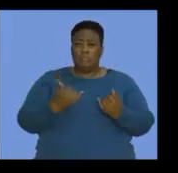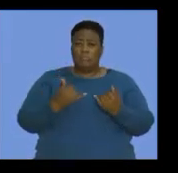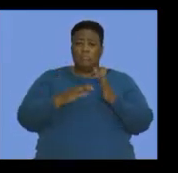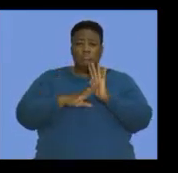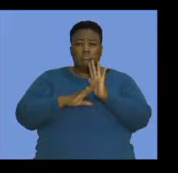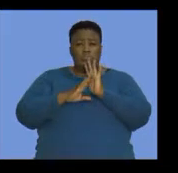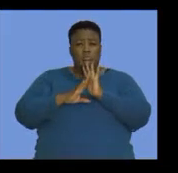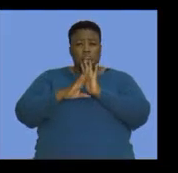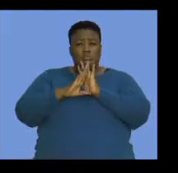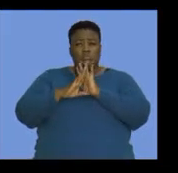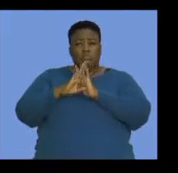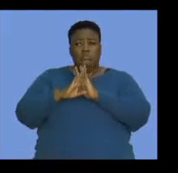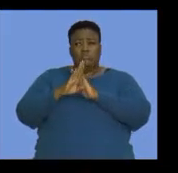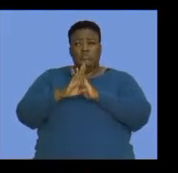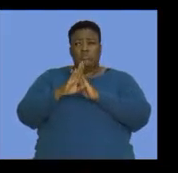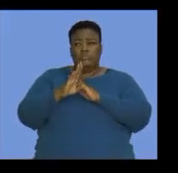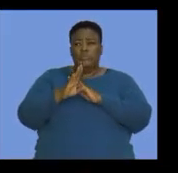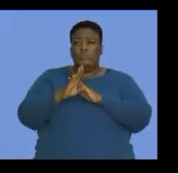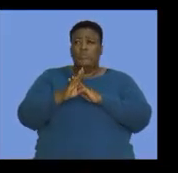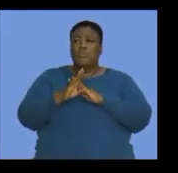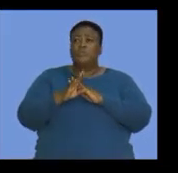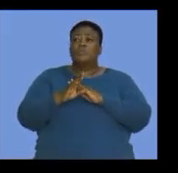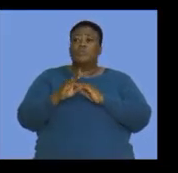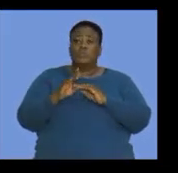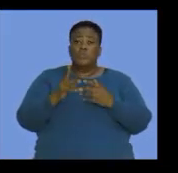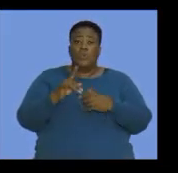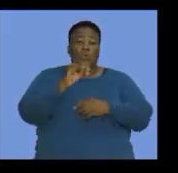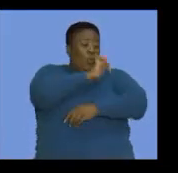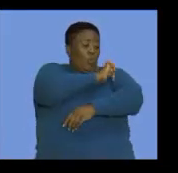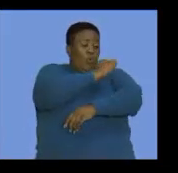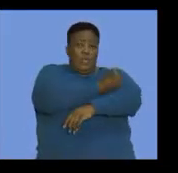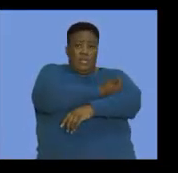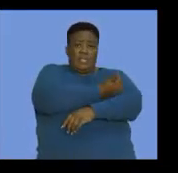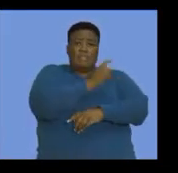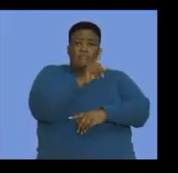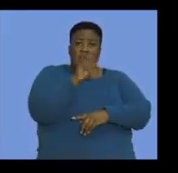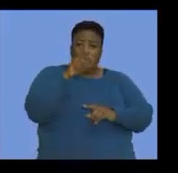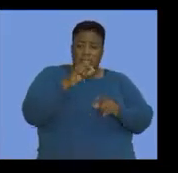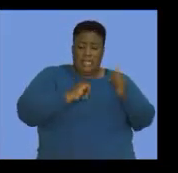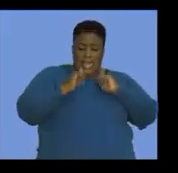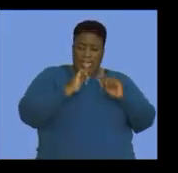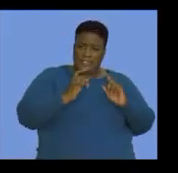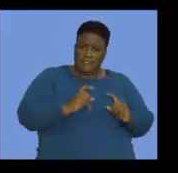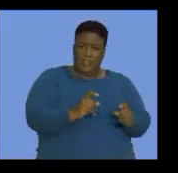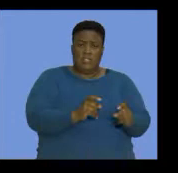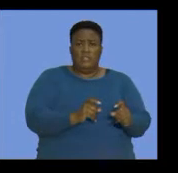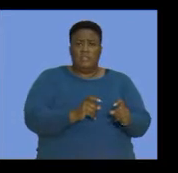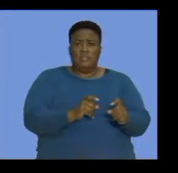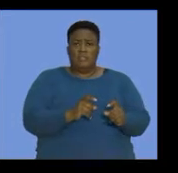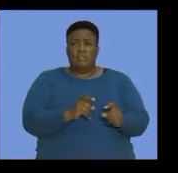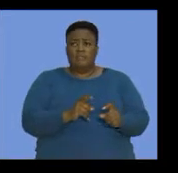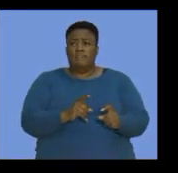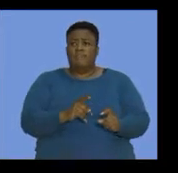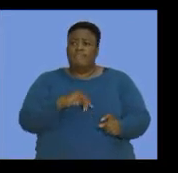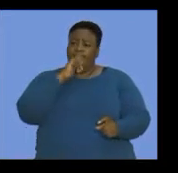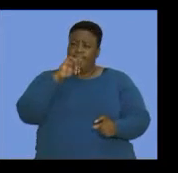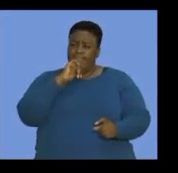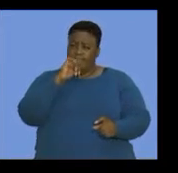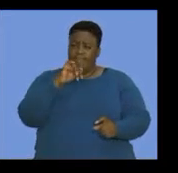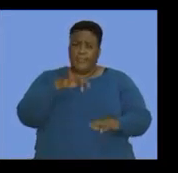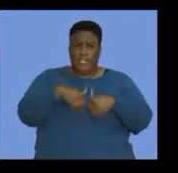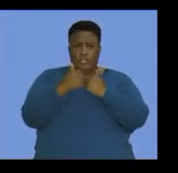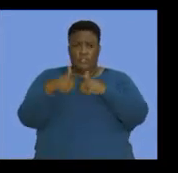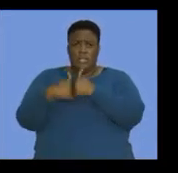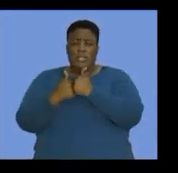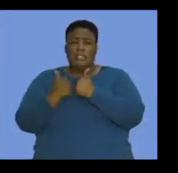increase, the conservation authorities have had to act very fast and very effectively, despite the challenges that they